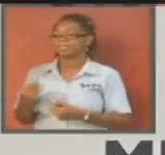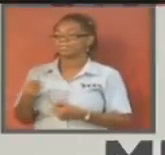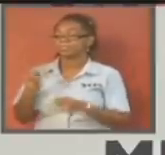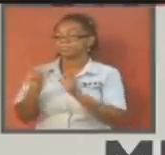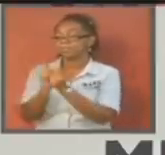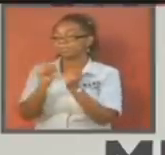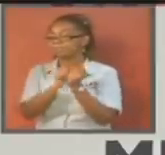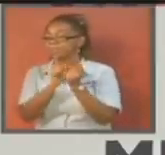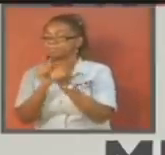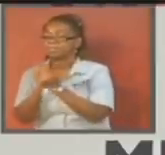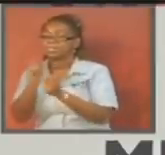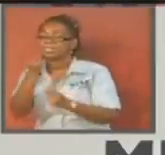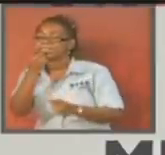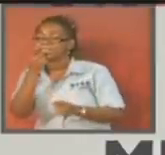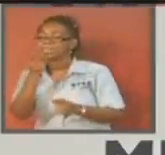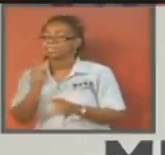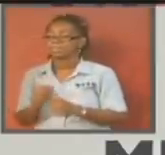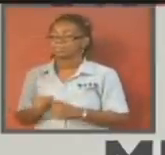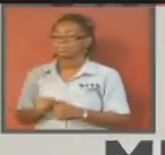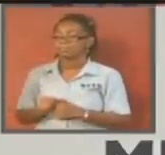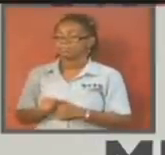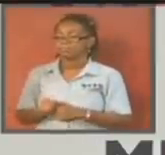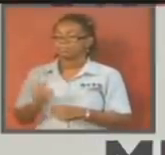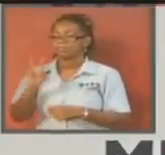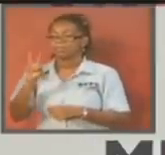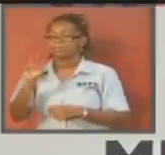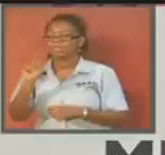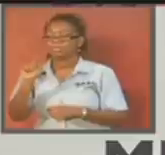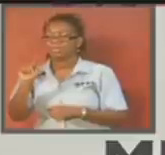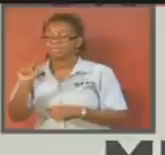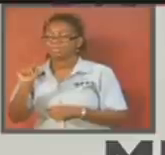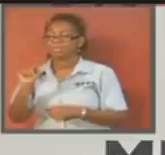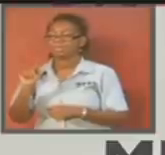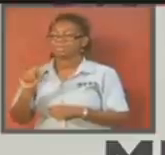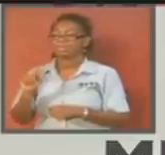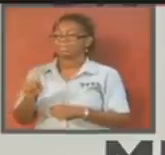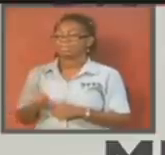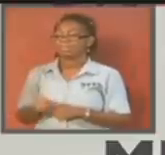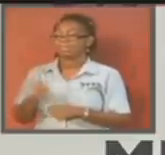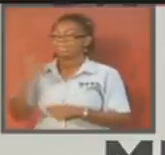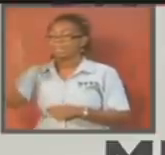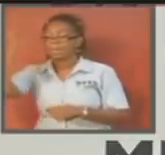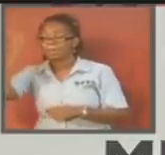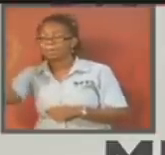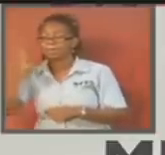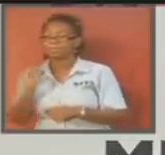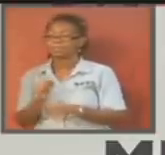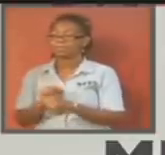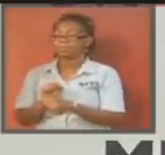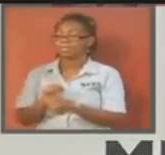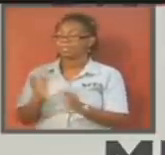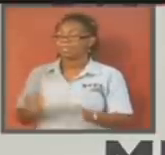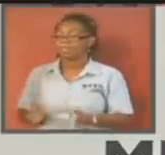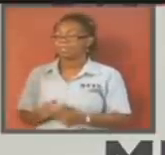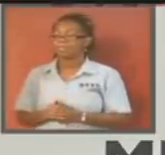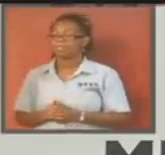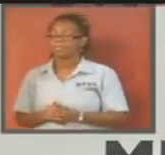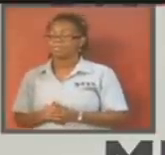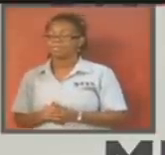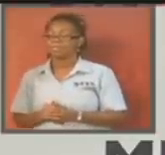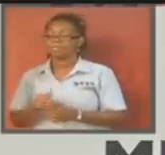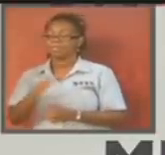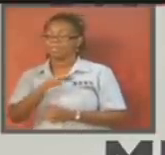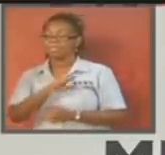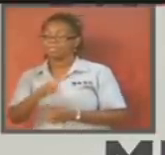pharmacists, veterinarians, as well as the EMT personnel, and as the paramedic class, to actually